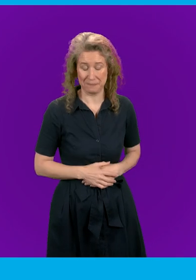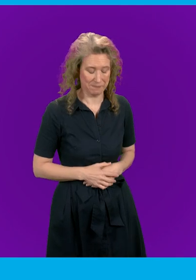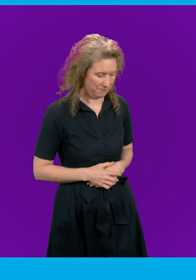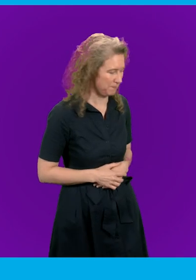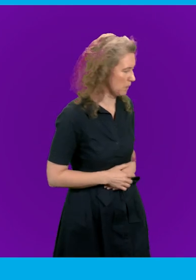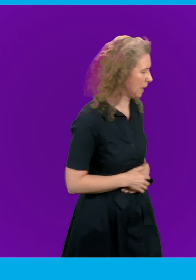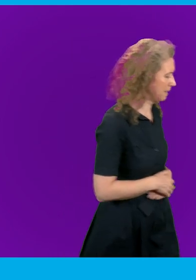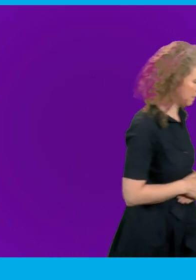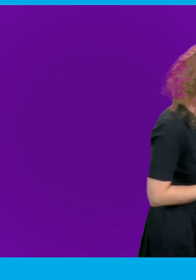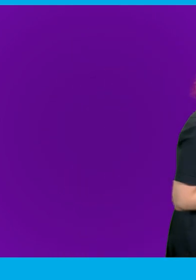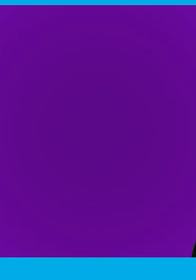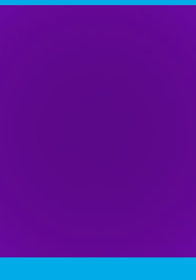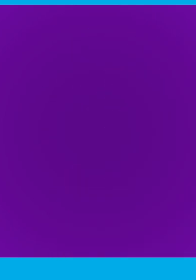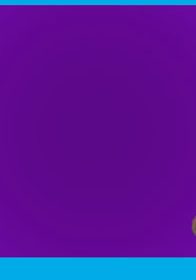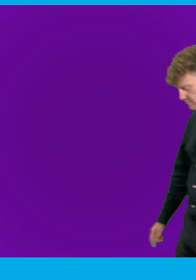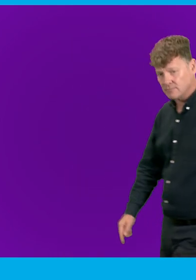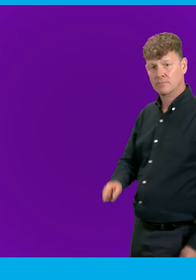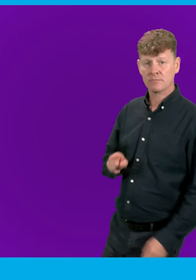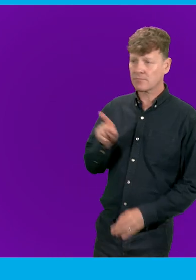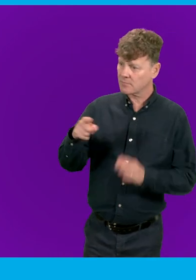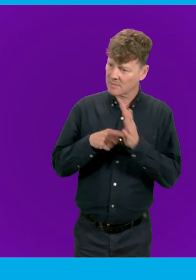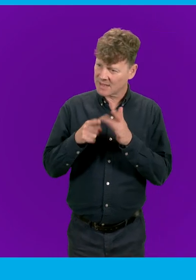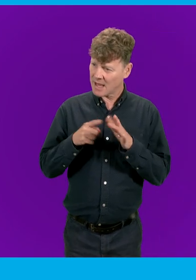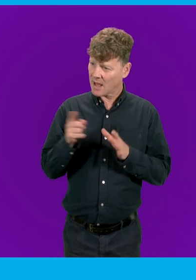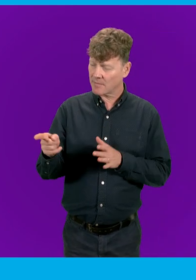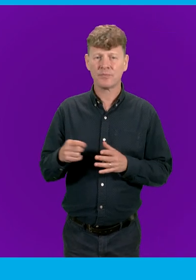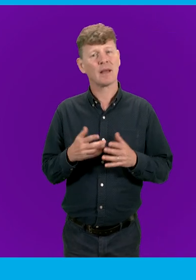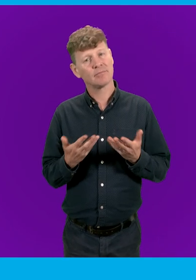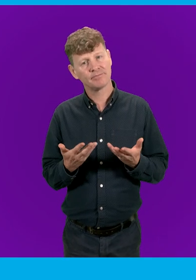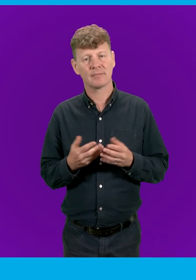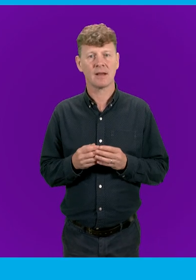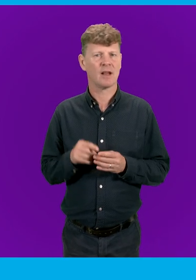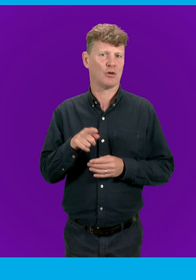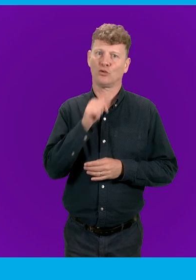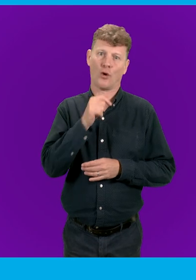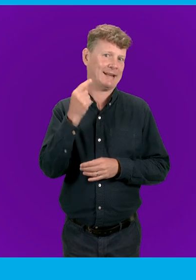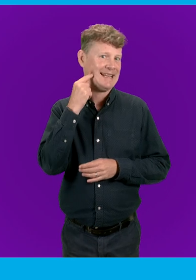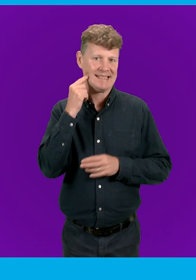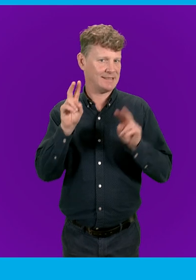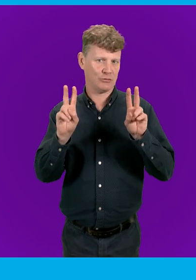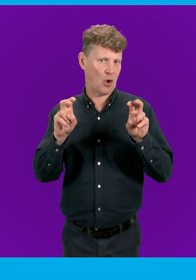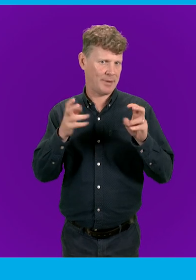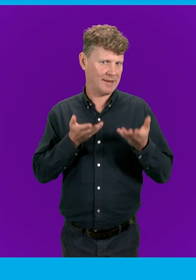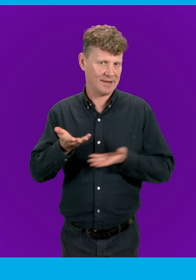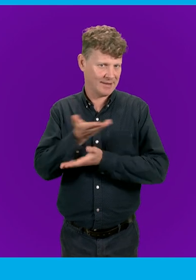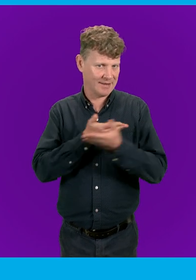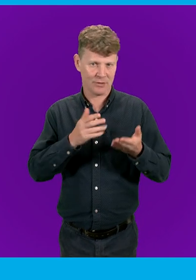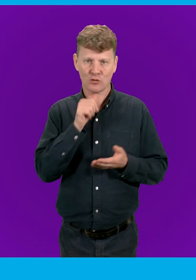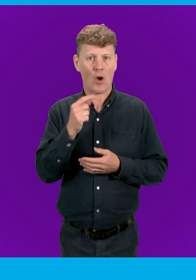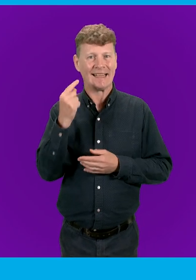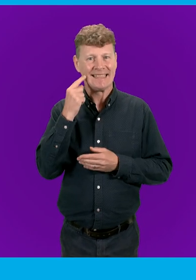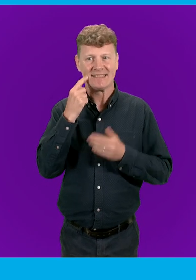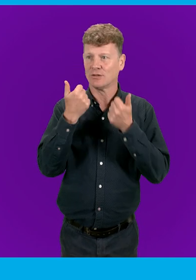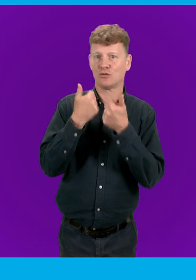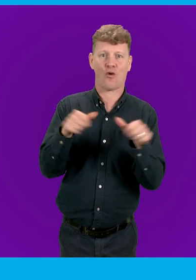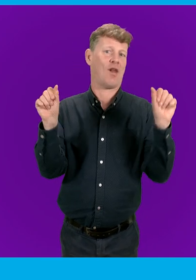Okay, and Tia? Well, obviously it's not an easy topic, and it's not easy to solve,